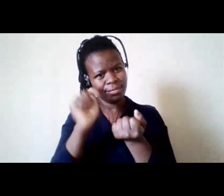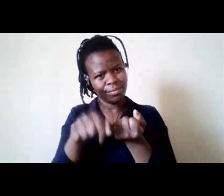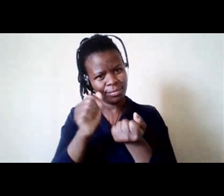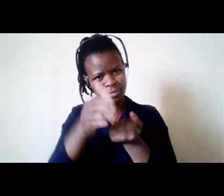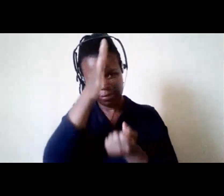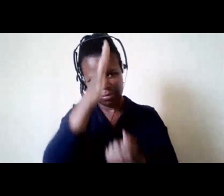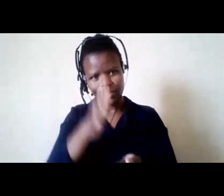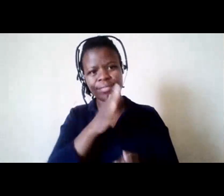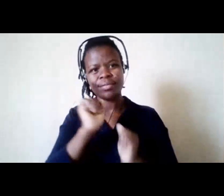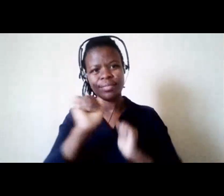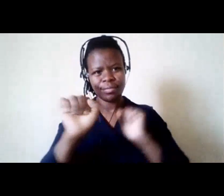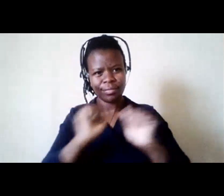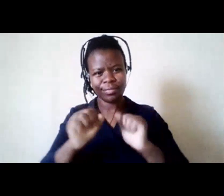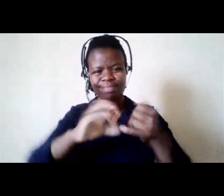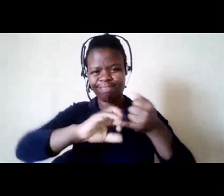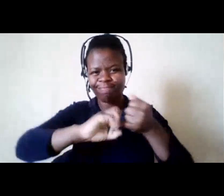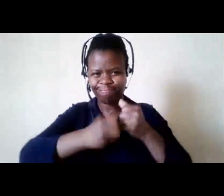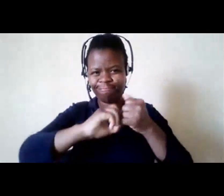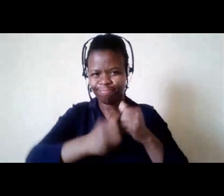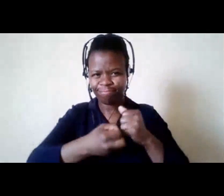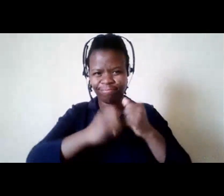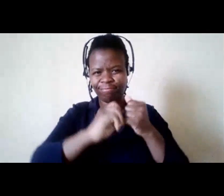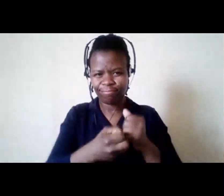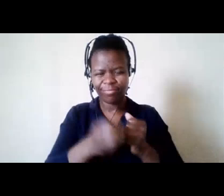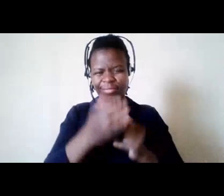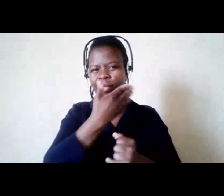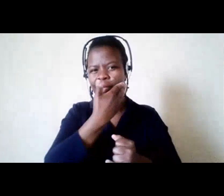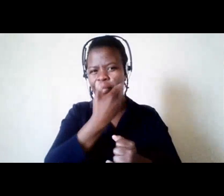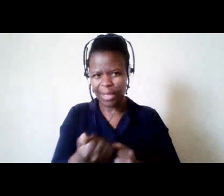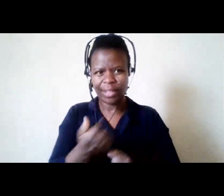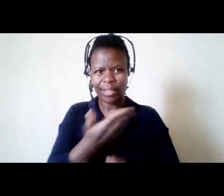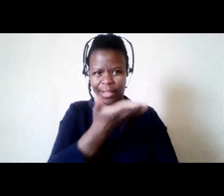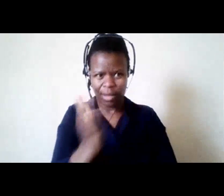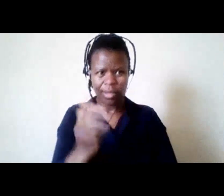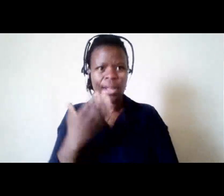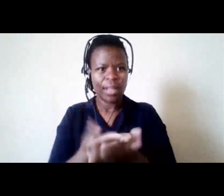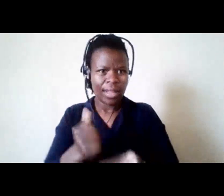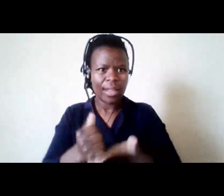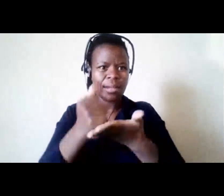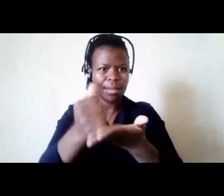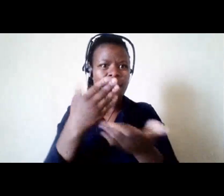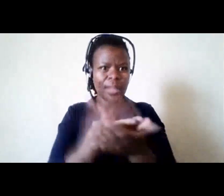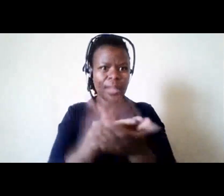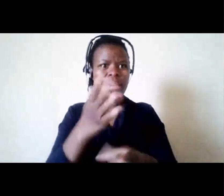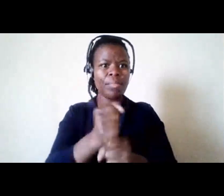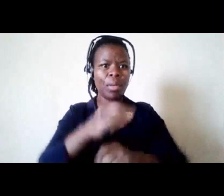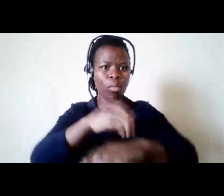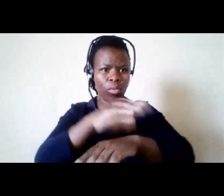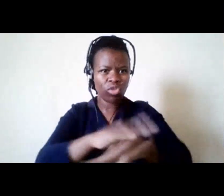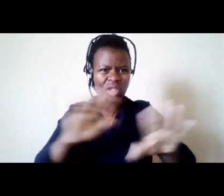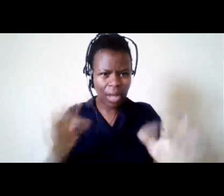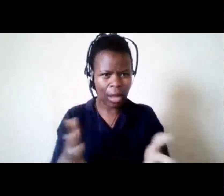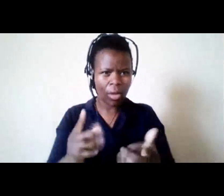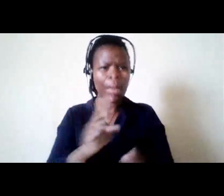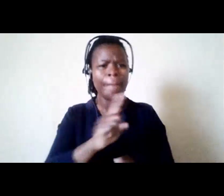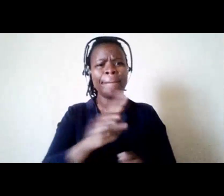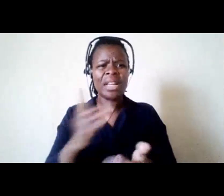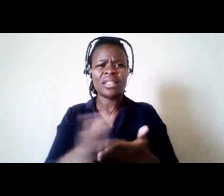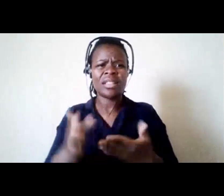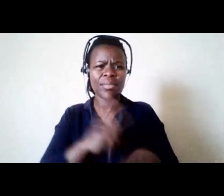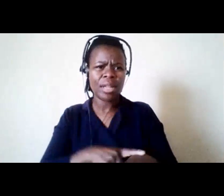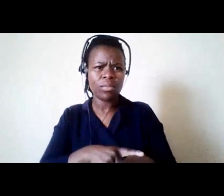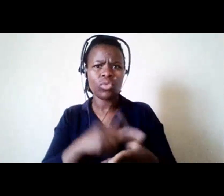are trying all their best to assist them on how they can get opportunities. But sometimes